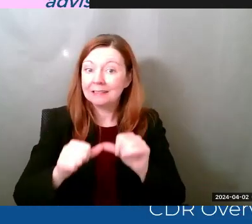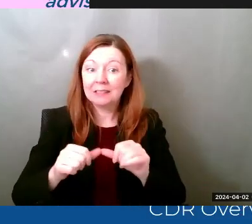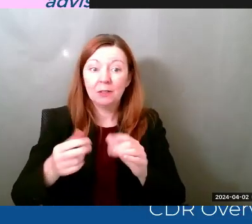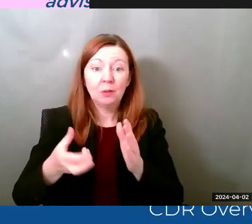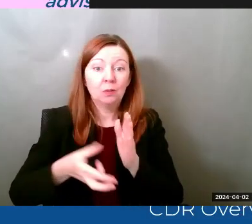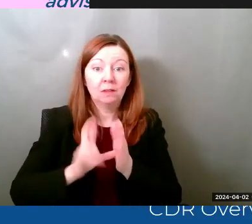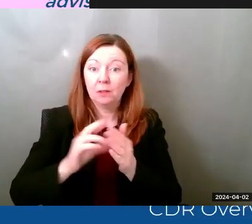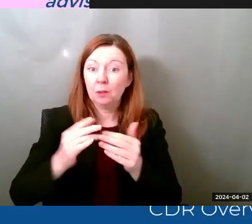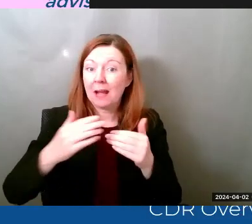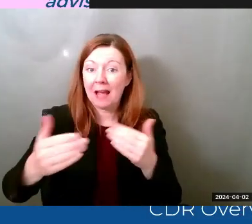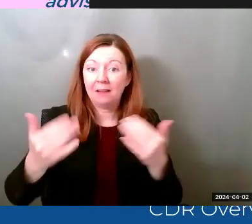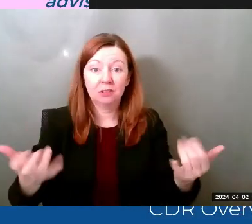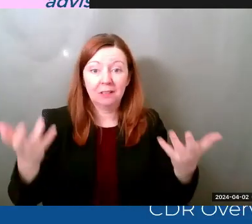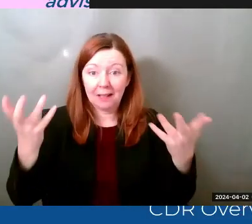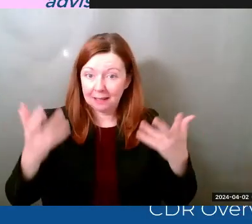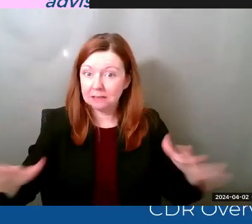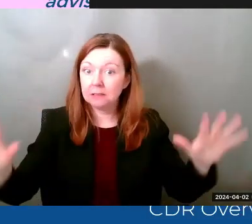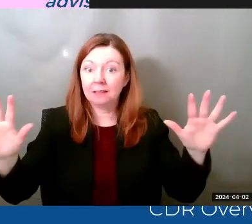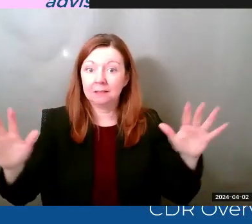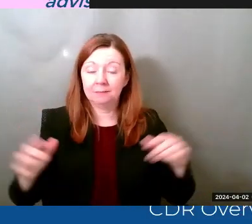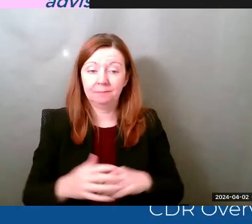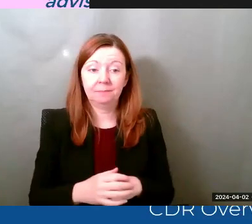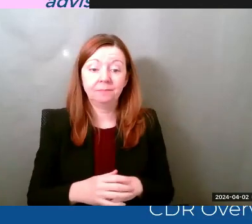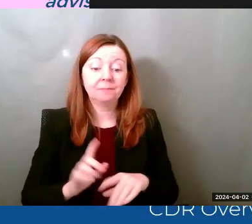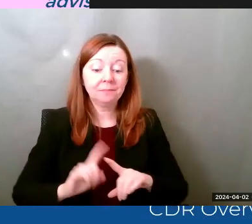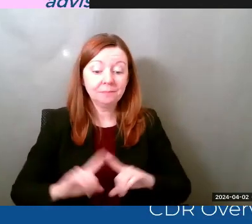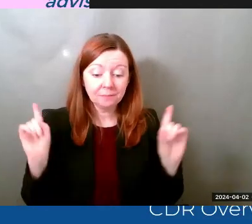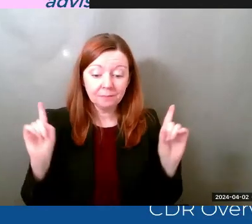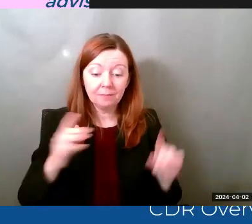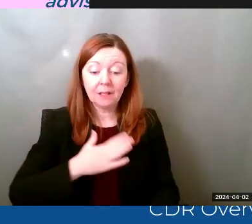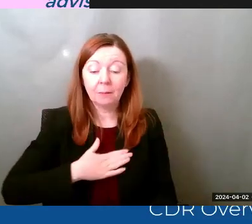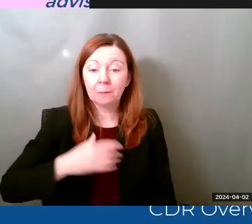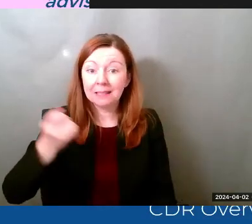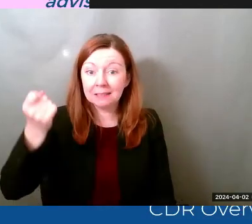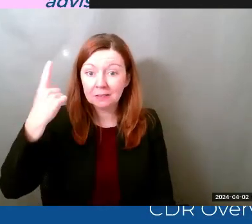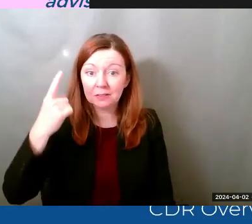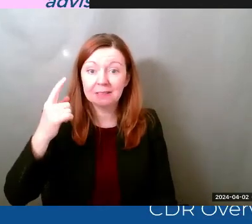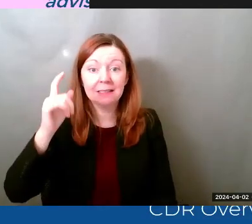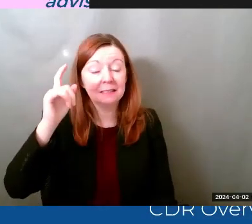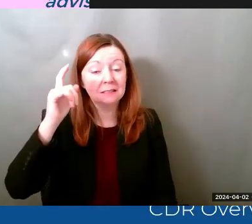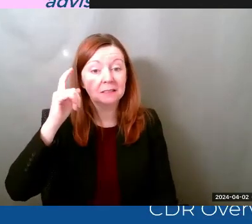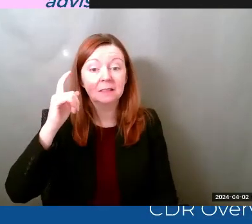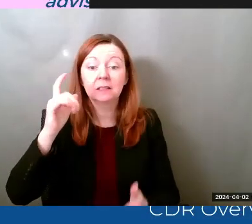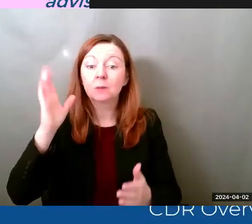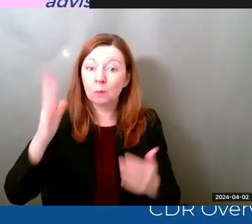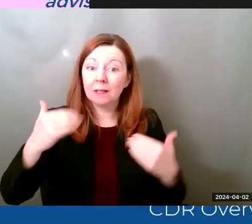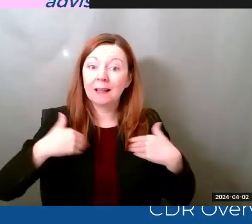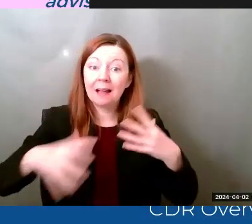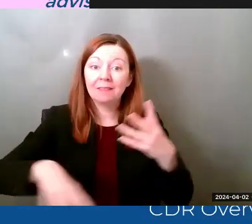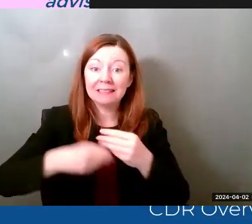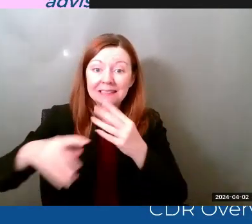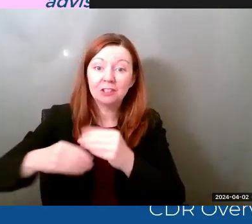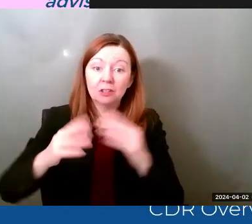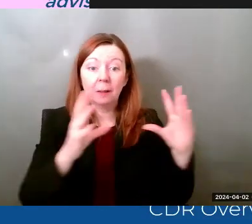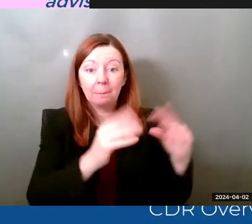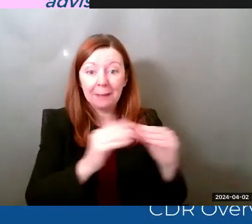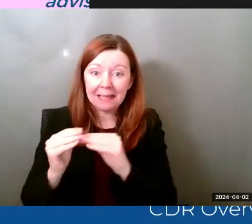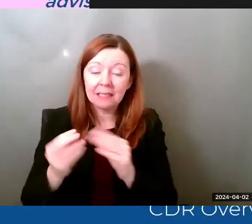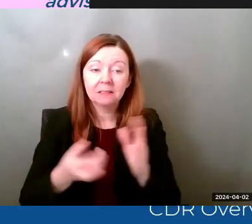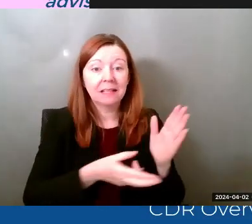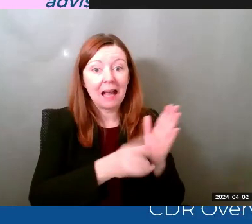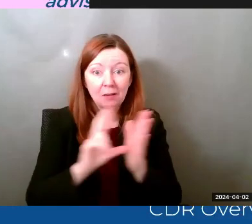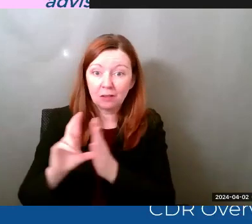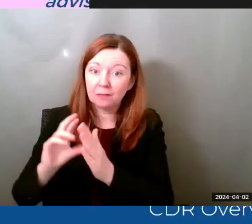after today's meeting. However, please recognize that there will be additional meetings and reviews of